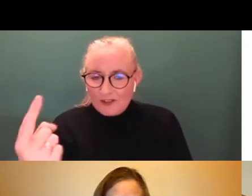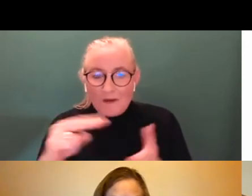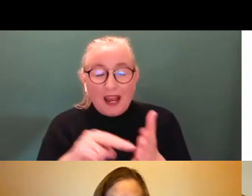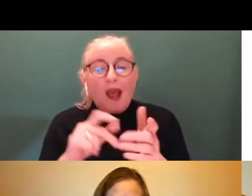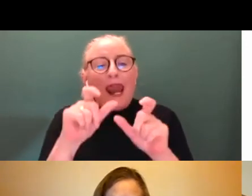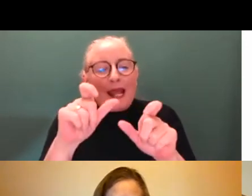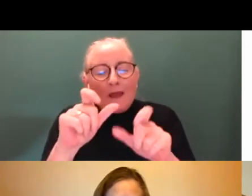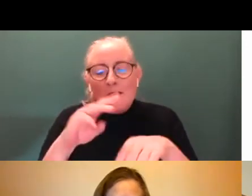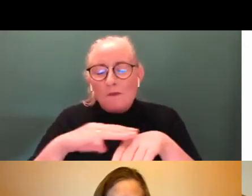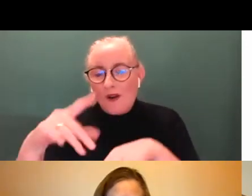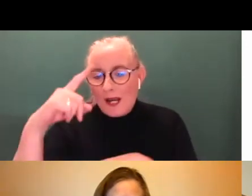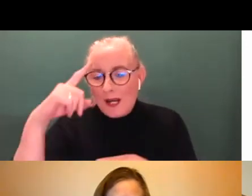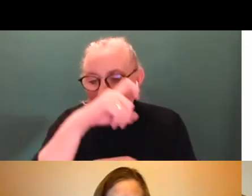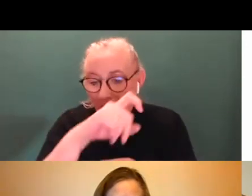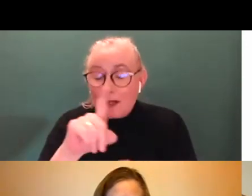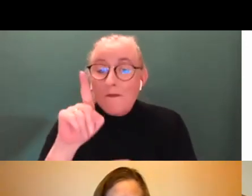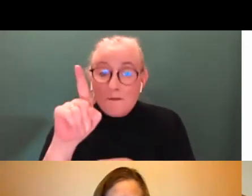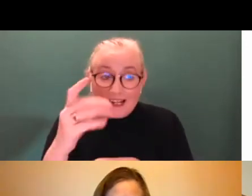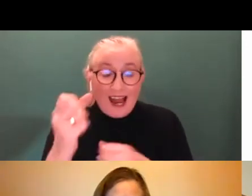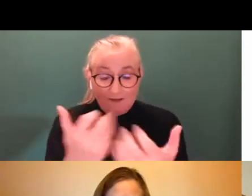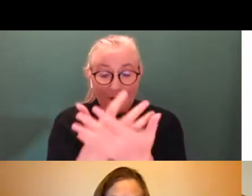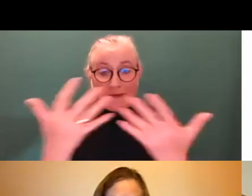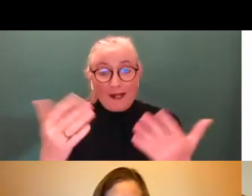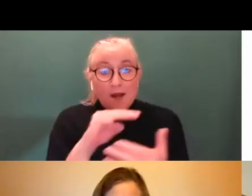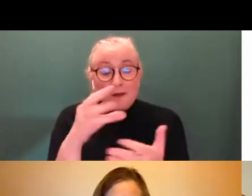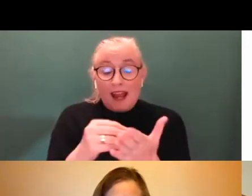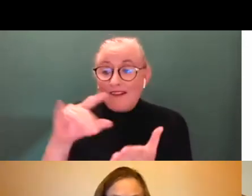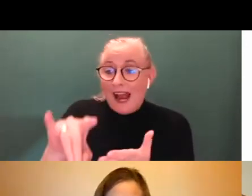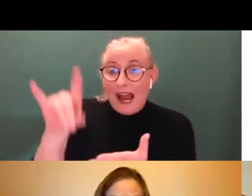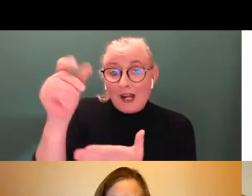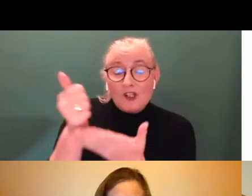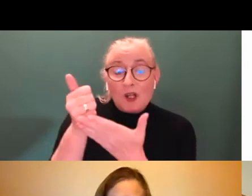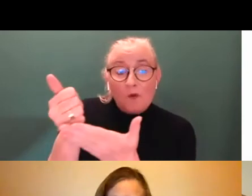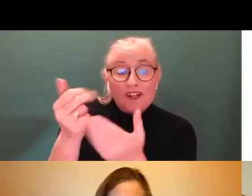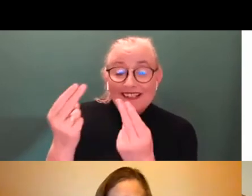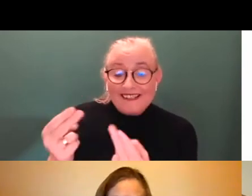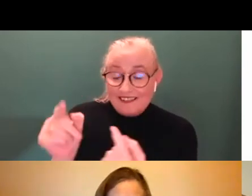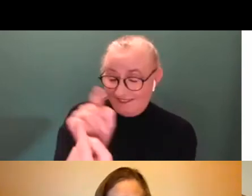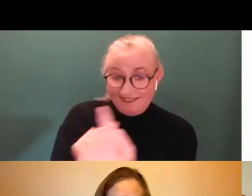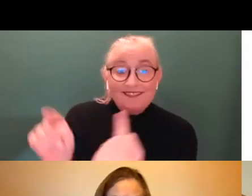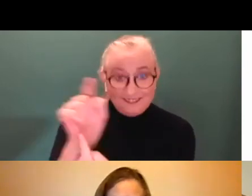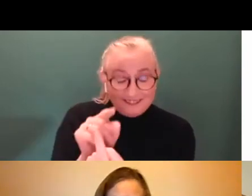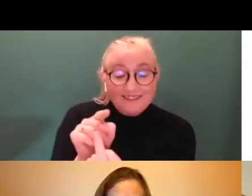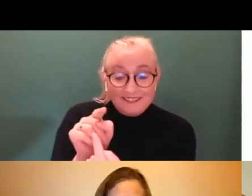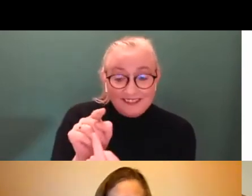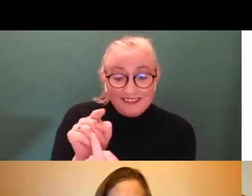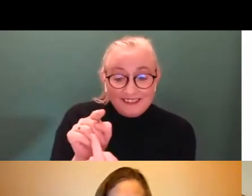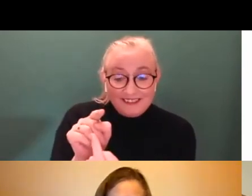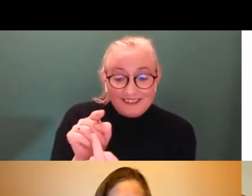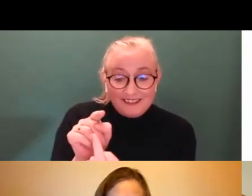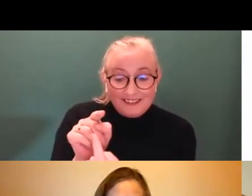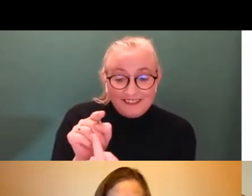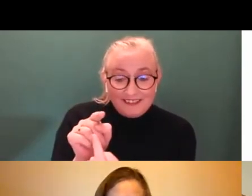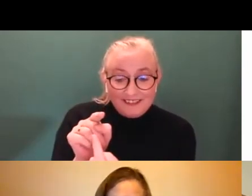complex in that space. But there are many, many people with high support needs that have moved. It's not to say that everybody with a high support need, I don't want that